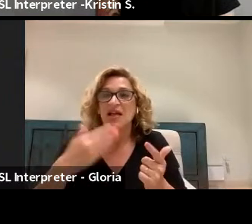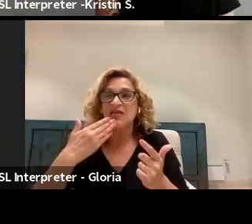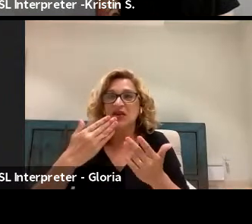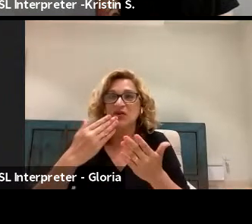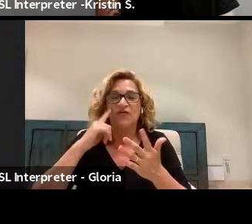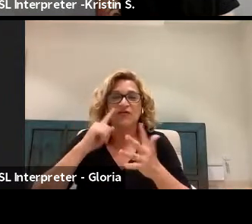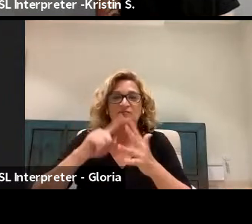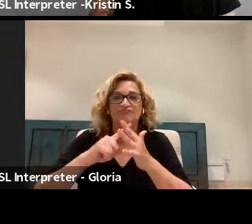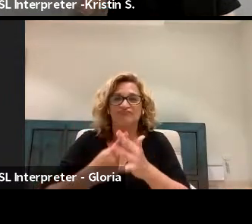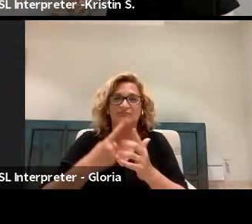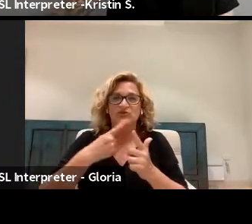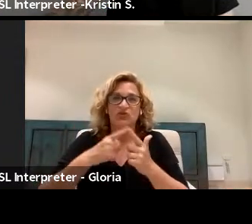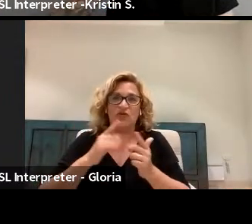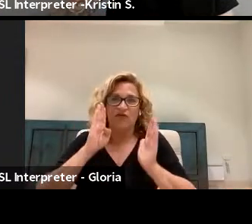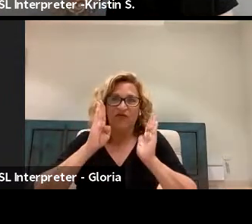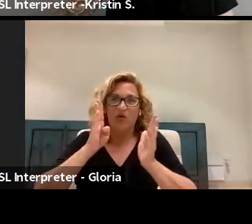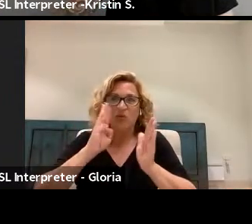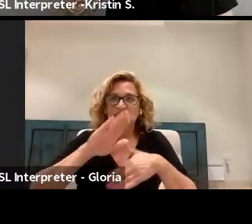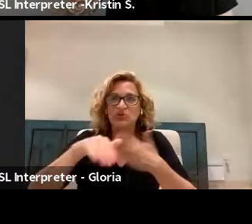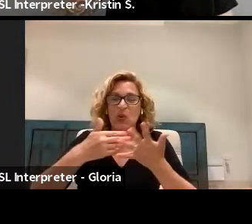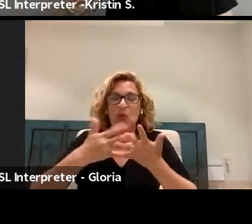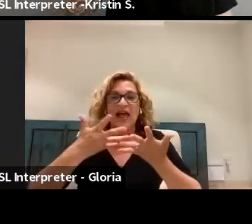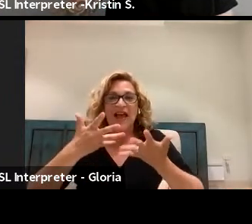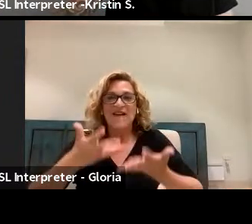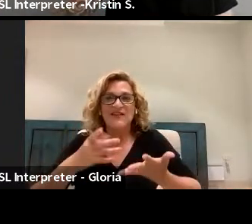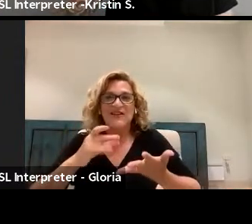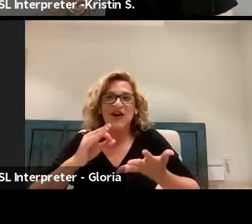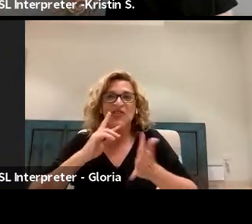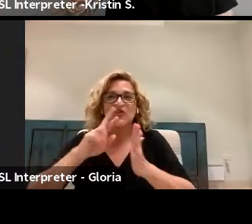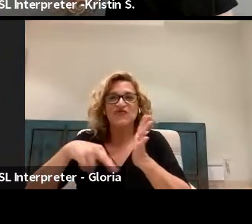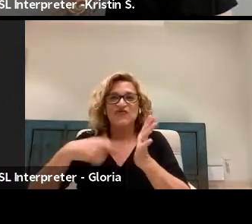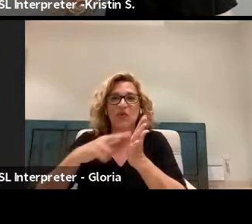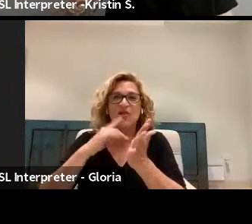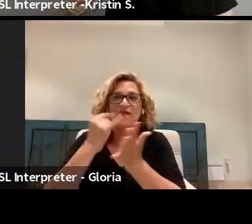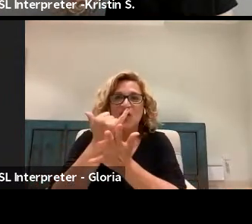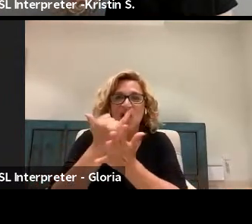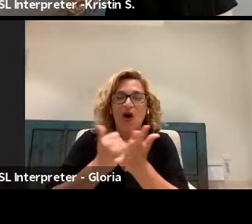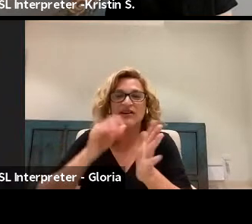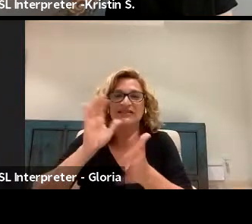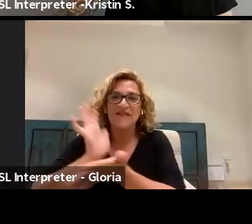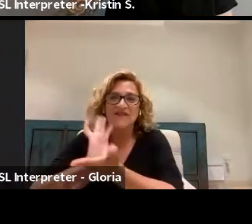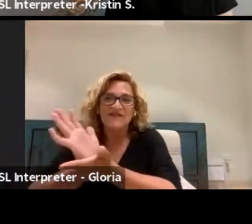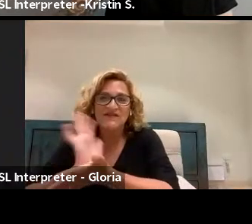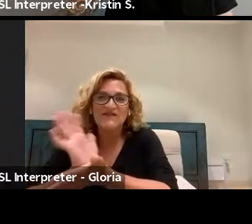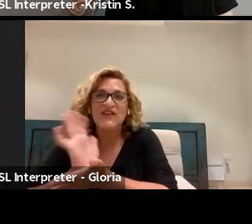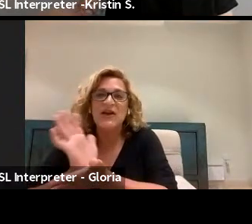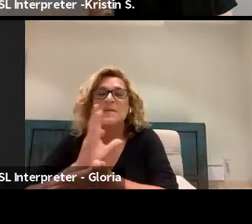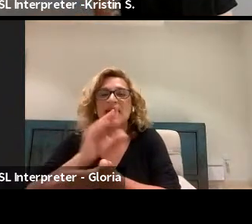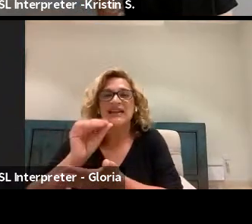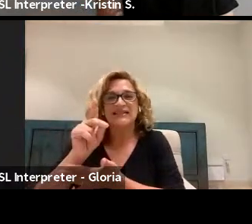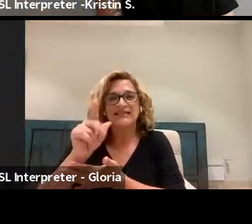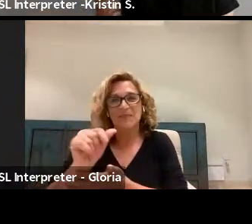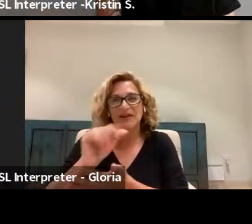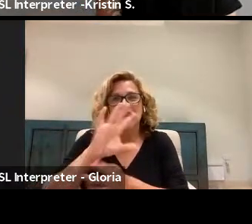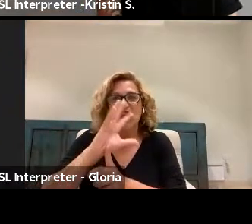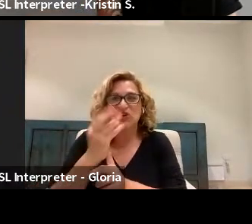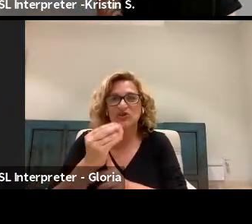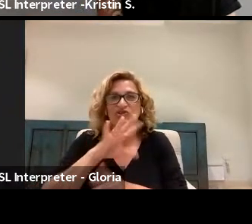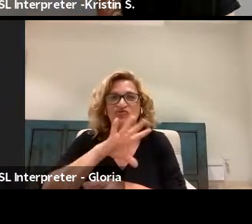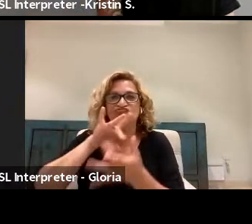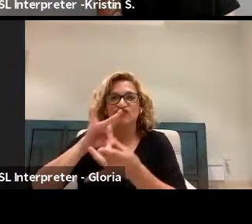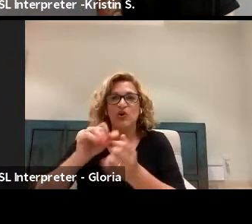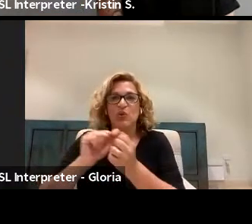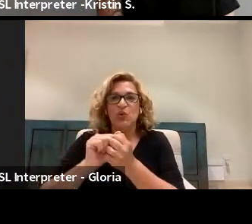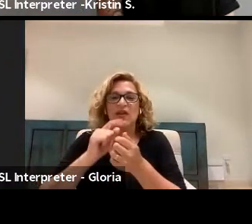an academic who focuses heavily on the role of arts, film, and disability inclusive culture related to, of course,